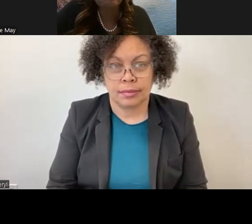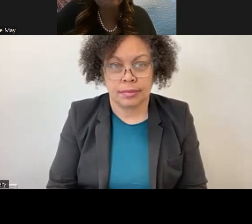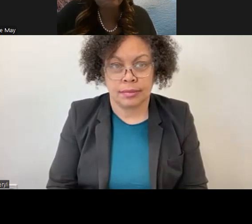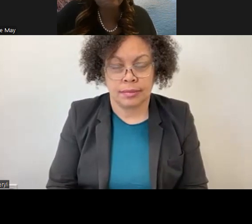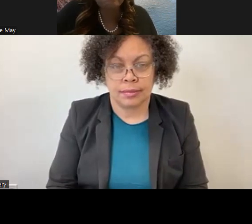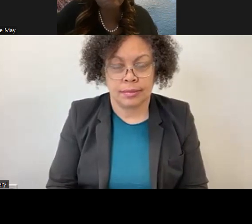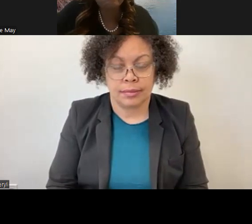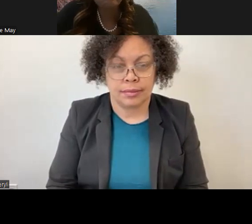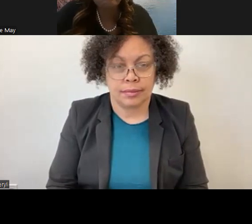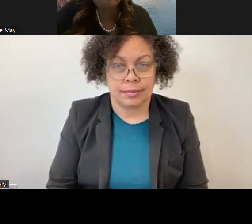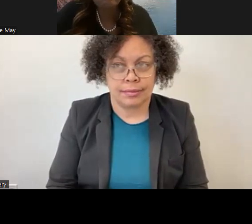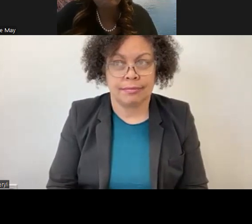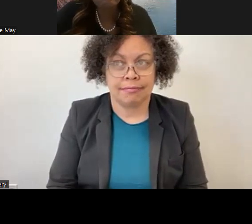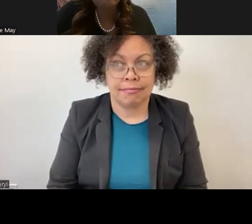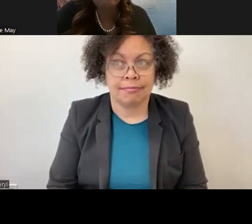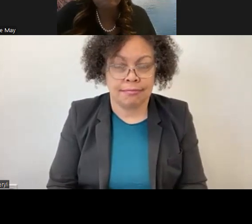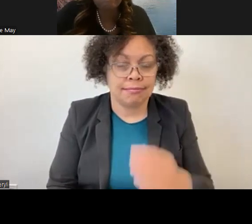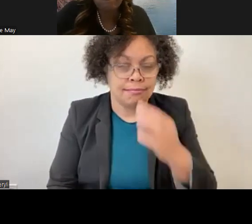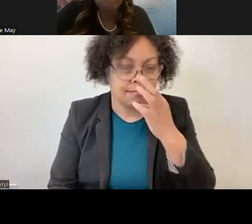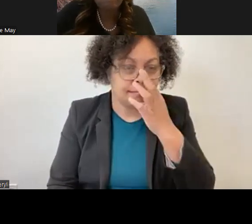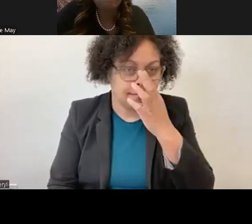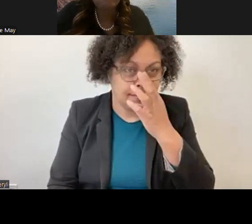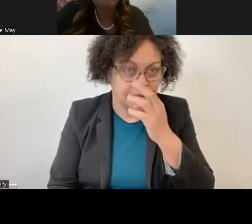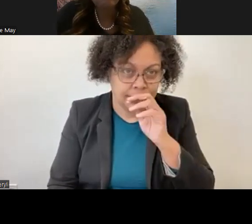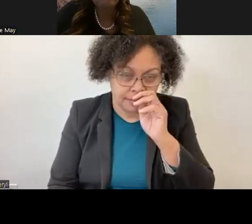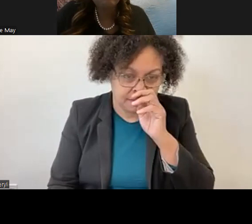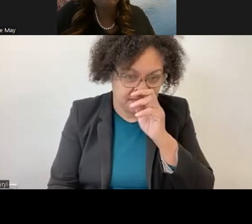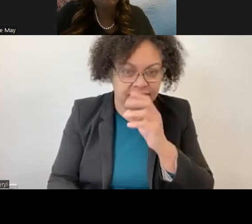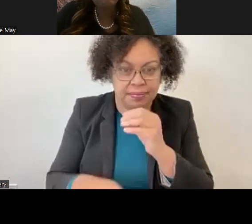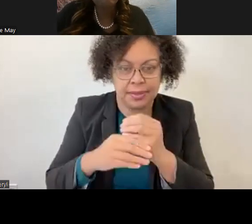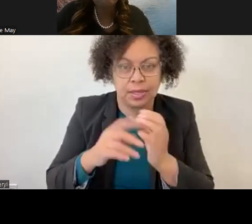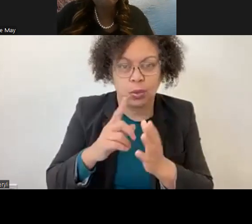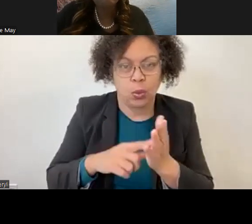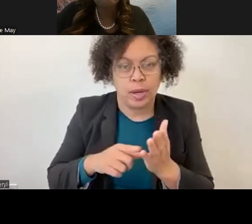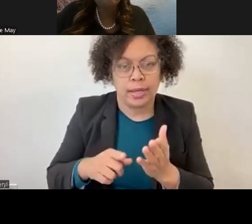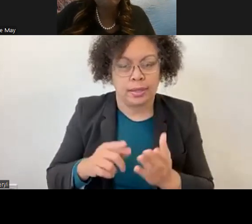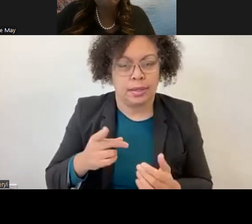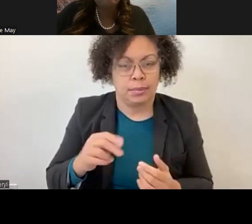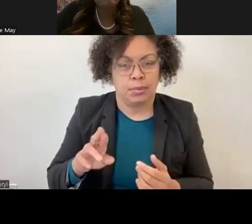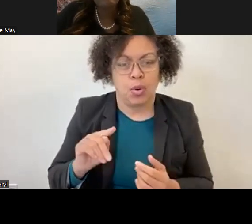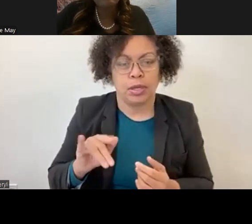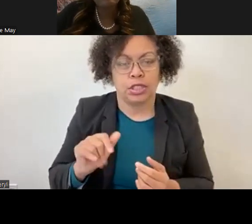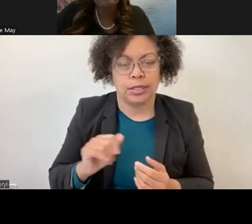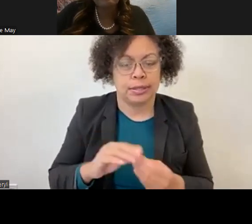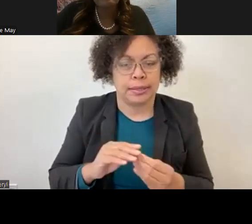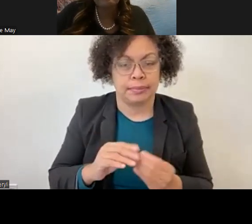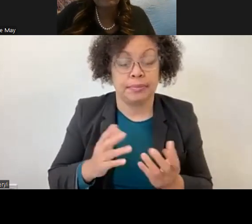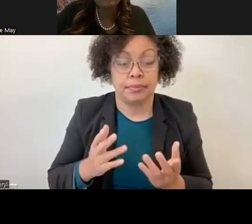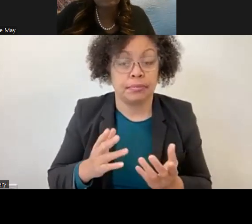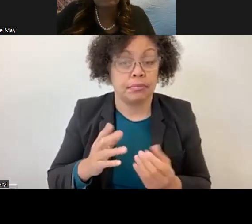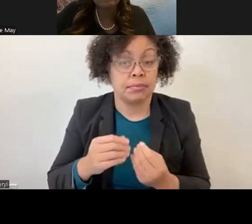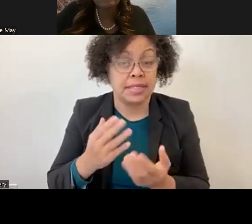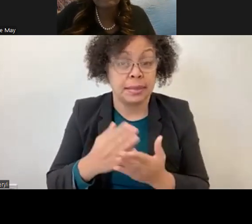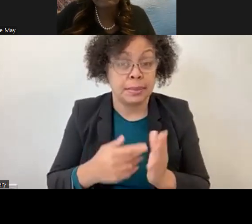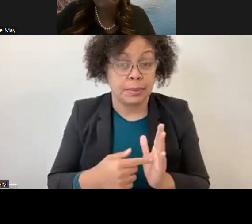I would just pick up on some of what Portia said. I mean, even even trying to give some examples, but not putting